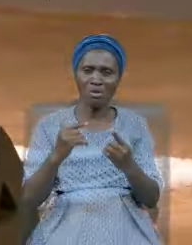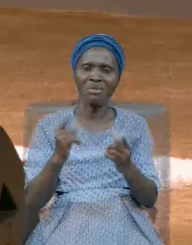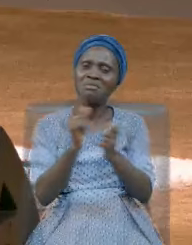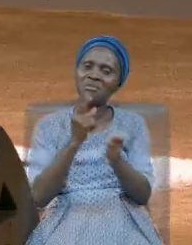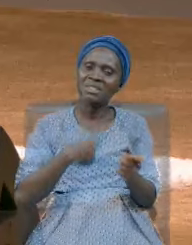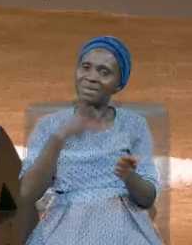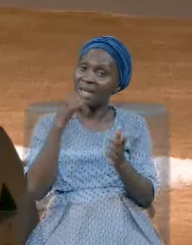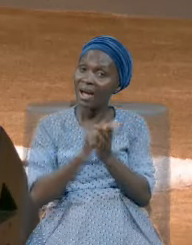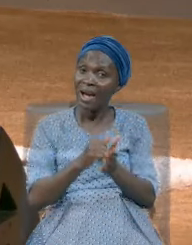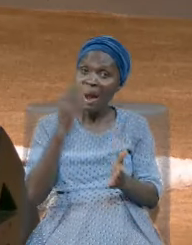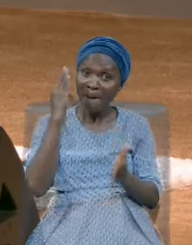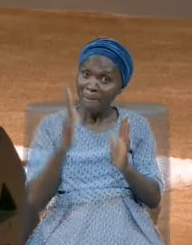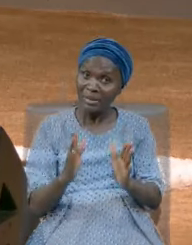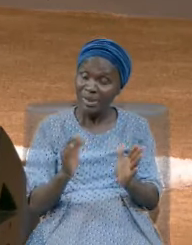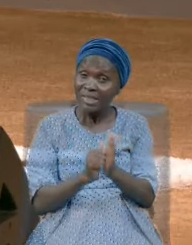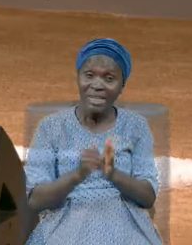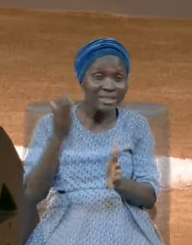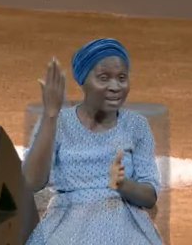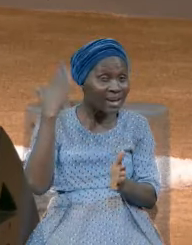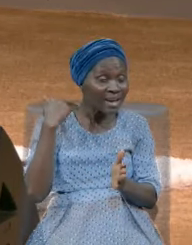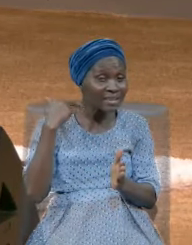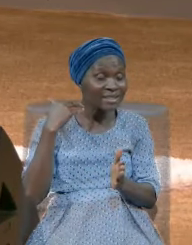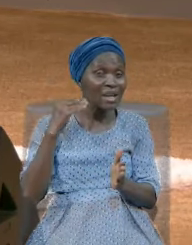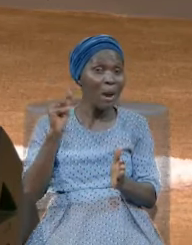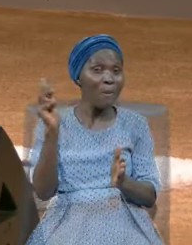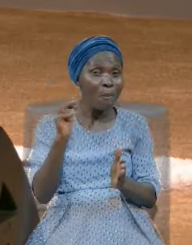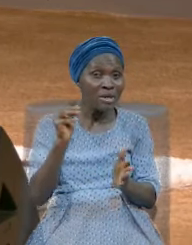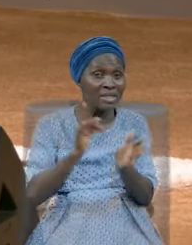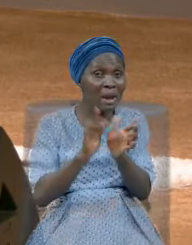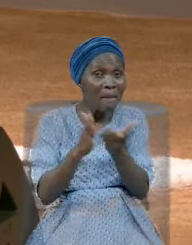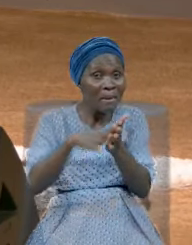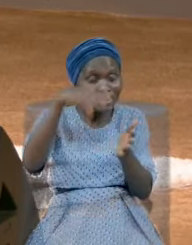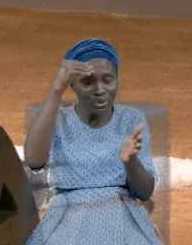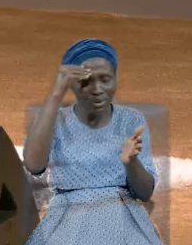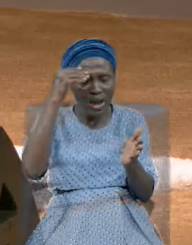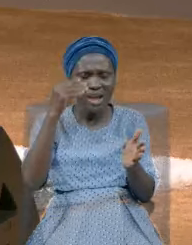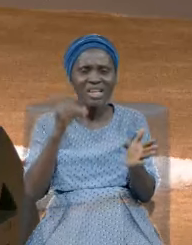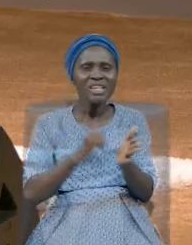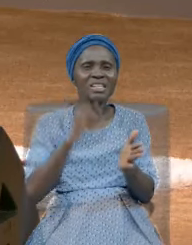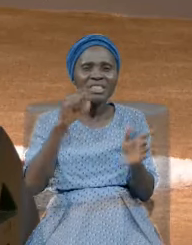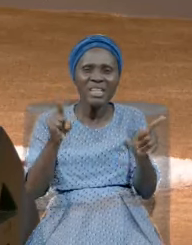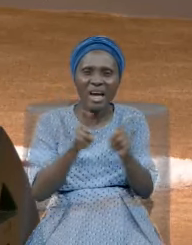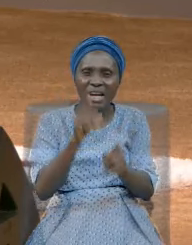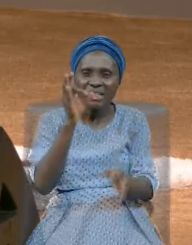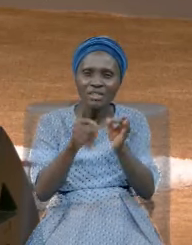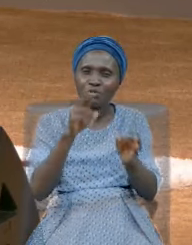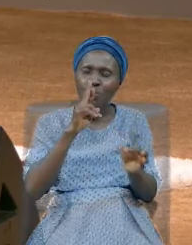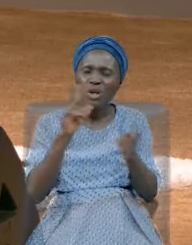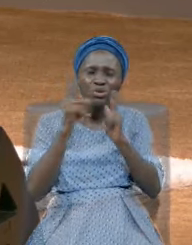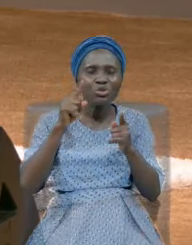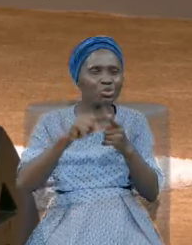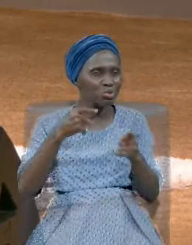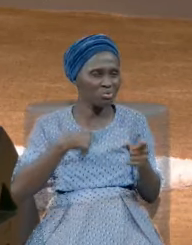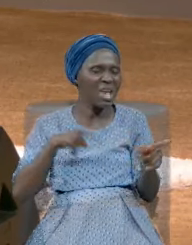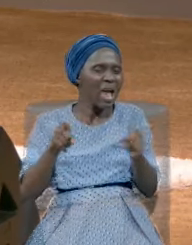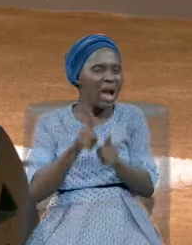Monday Bible study, it's like you were talking to me as if somebody reported me to you. Pastor, that